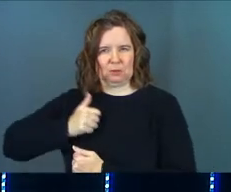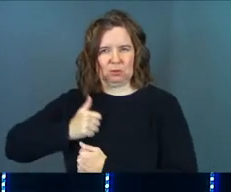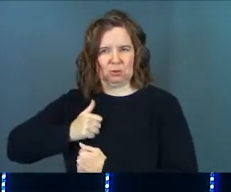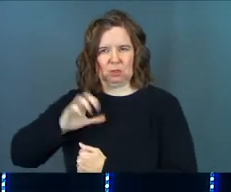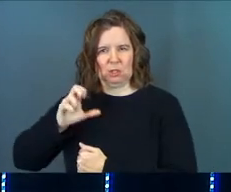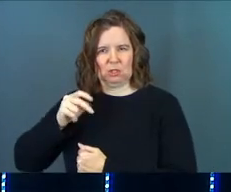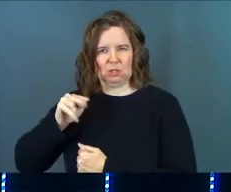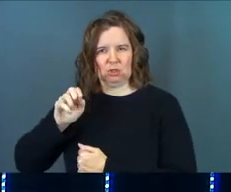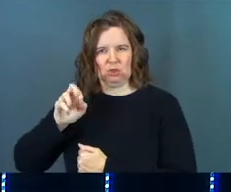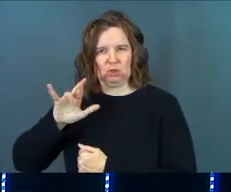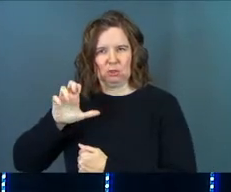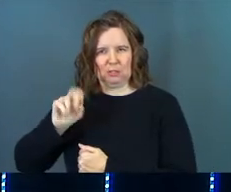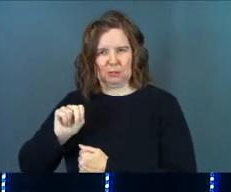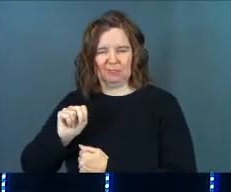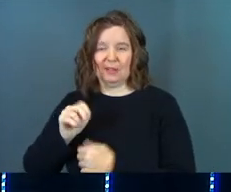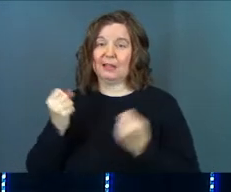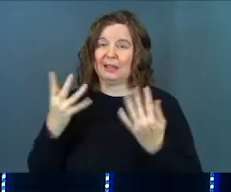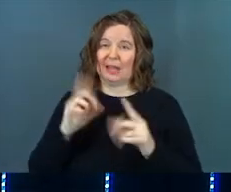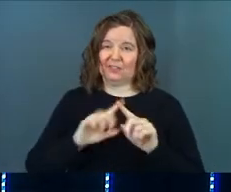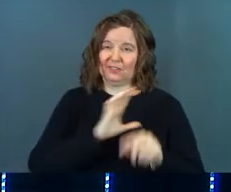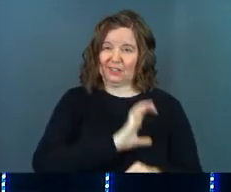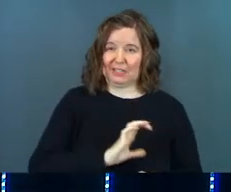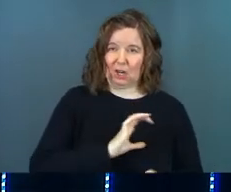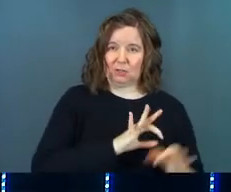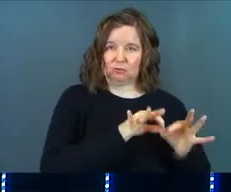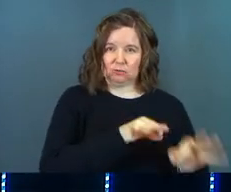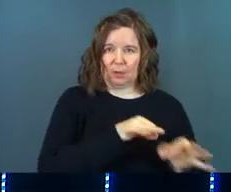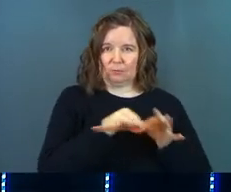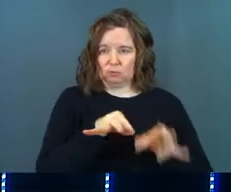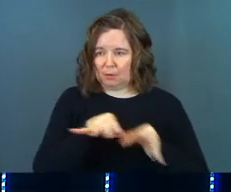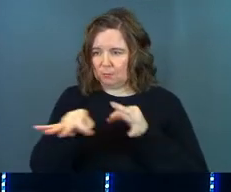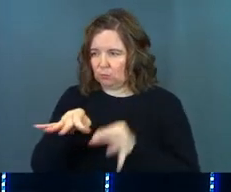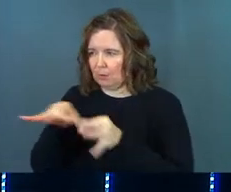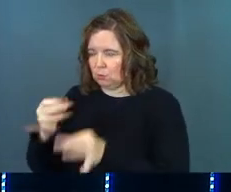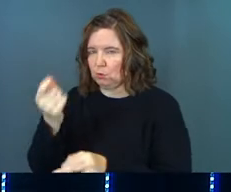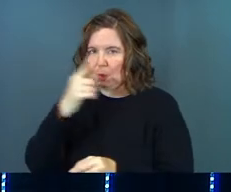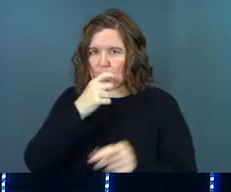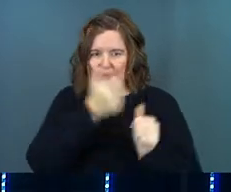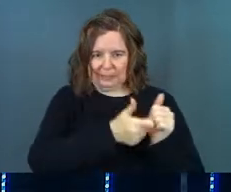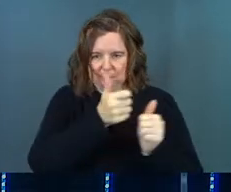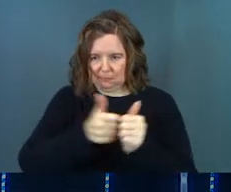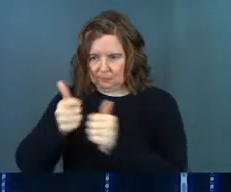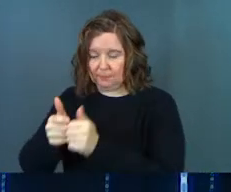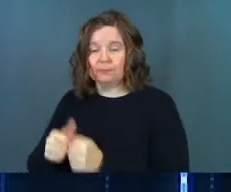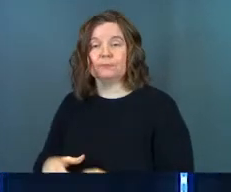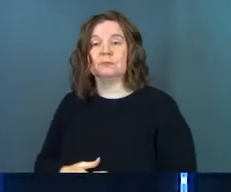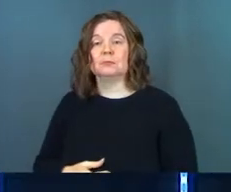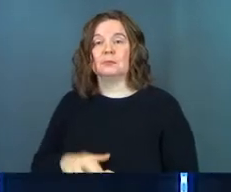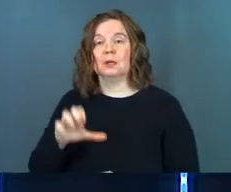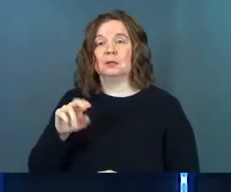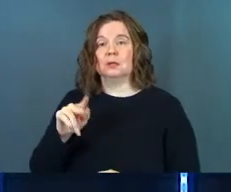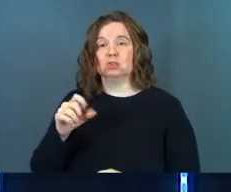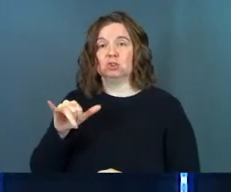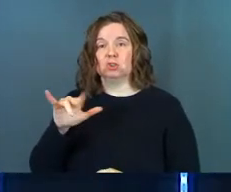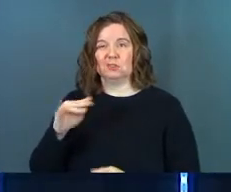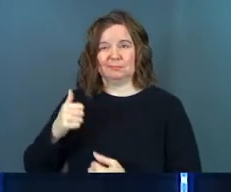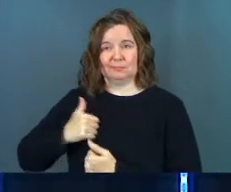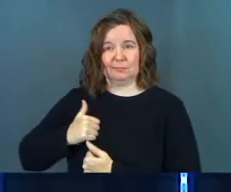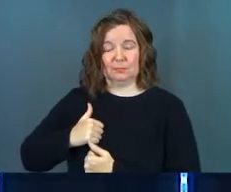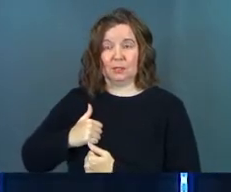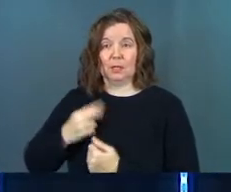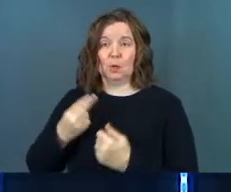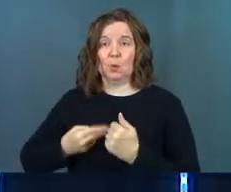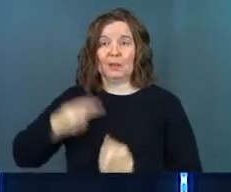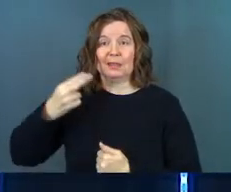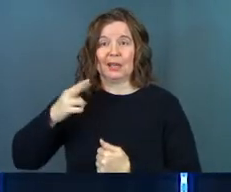in this story. We're going to have to describe each one so that you get the full weight of the drama that's going on here. The centurion. The centurion was the